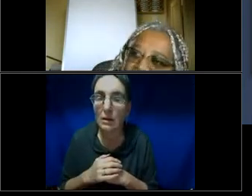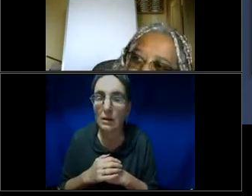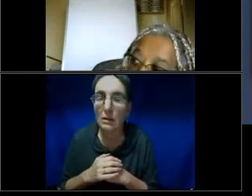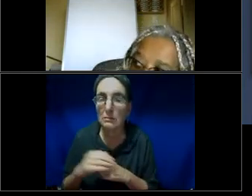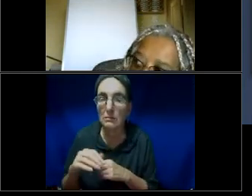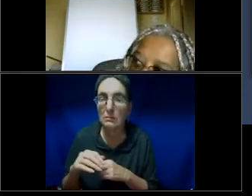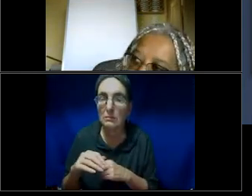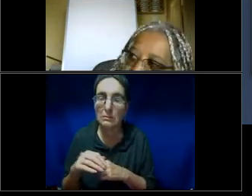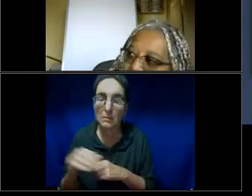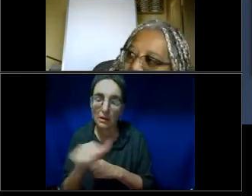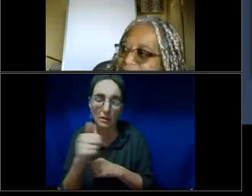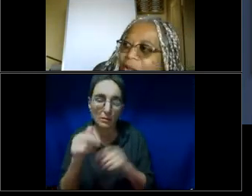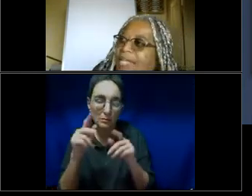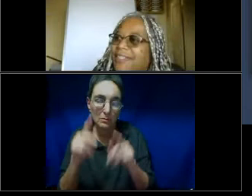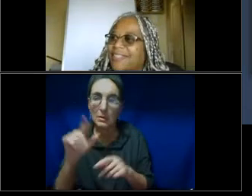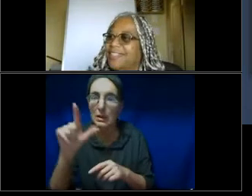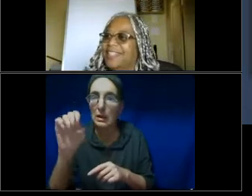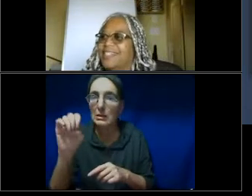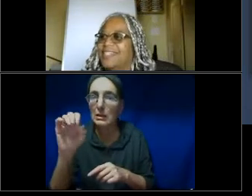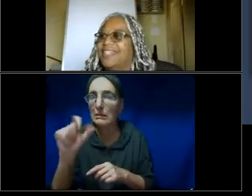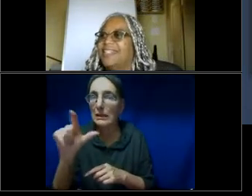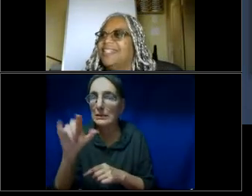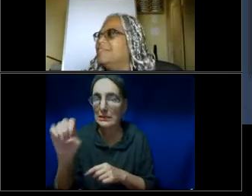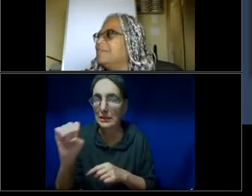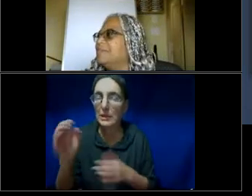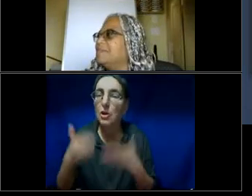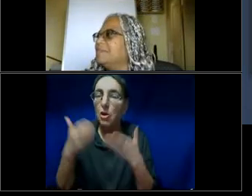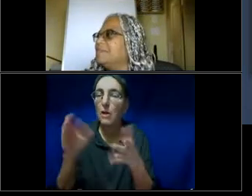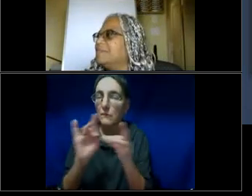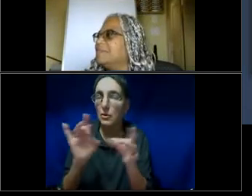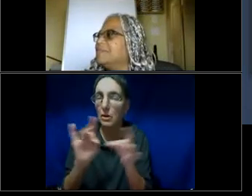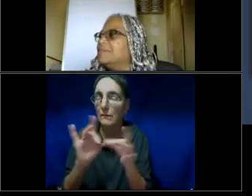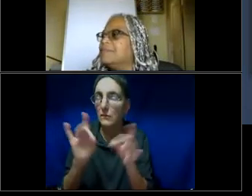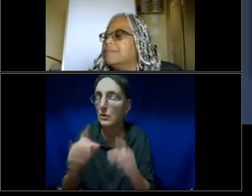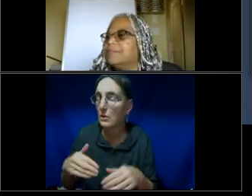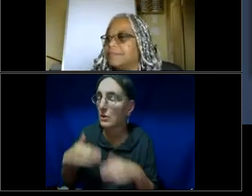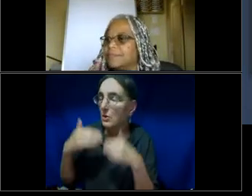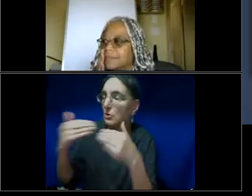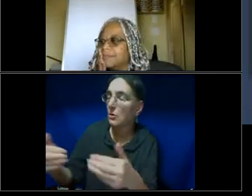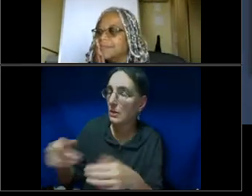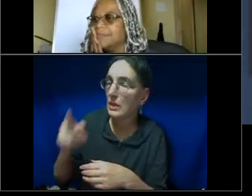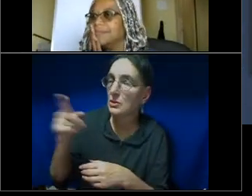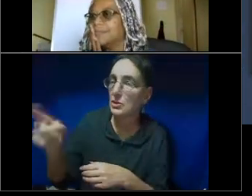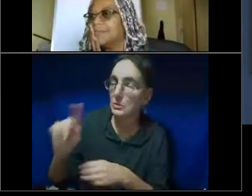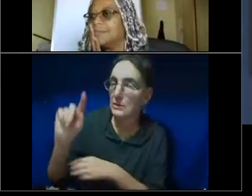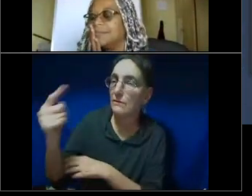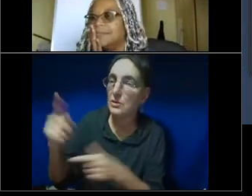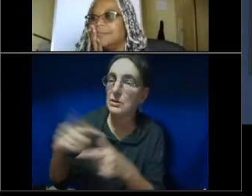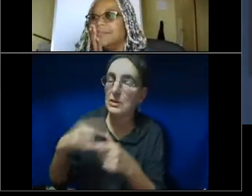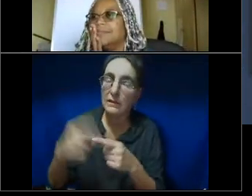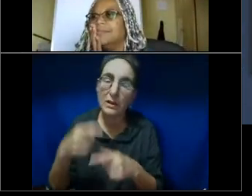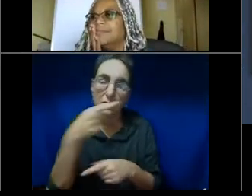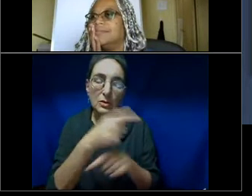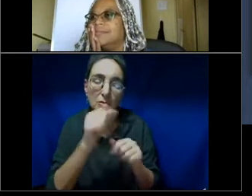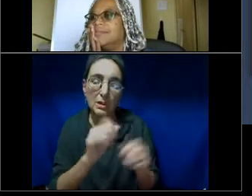ahead. Actually, Leslie was first. Go ahead. Oh, okay. And then we'll have you comment, Connie. Thank you.